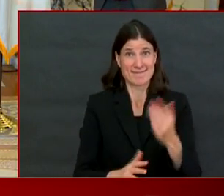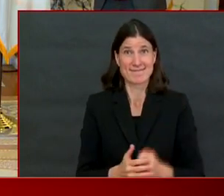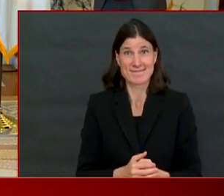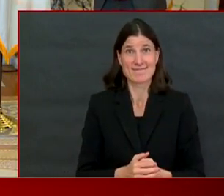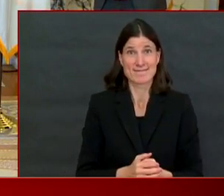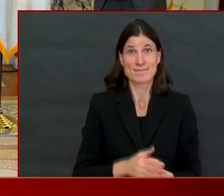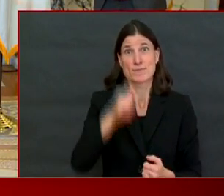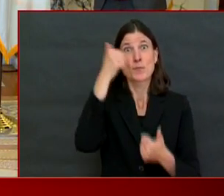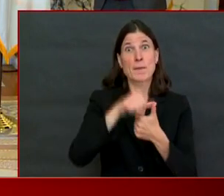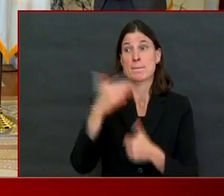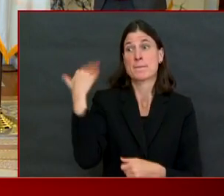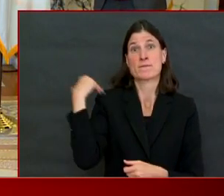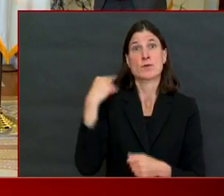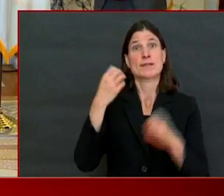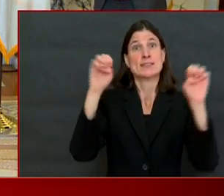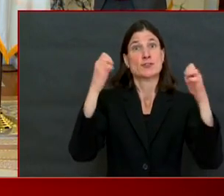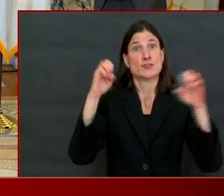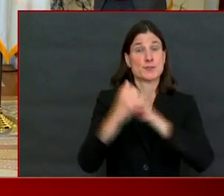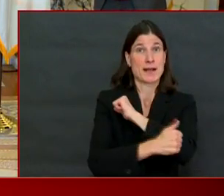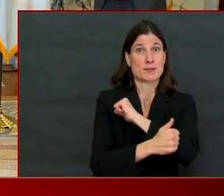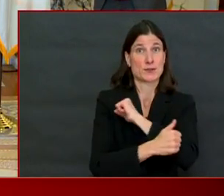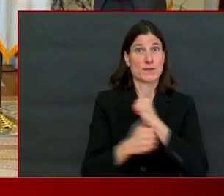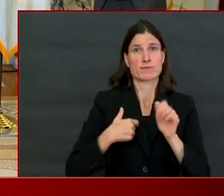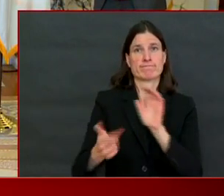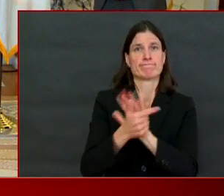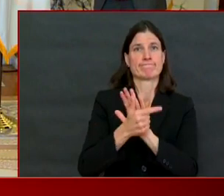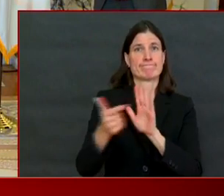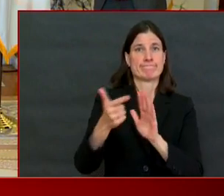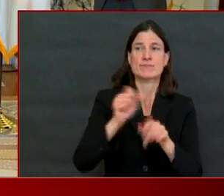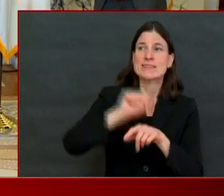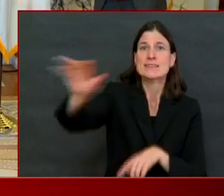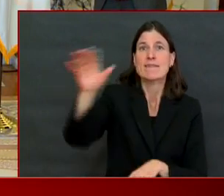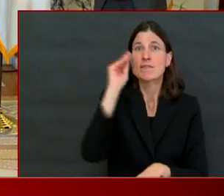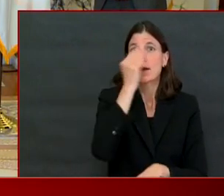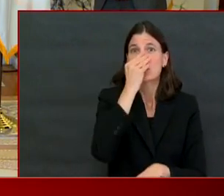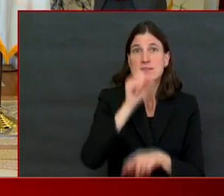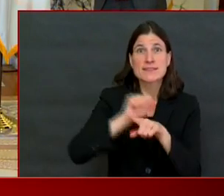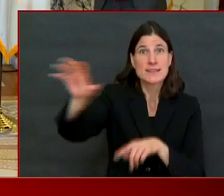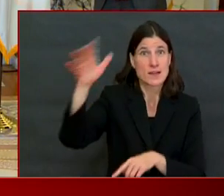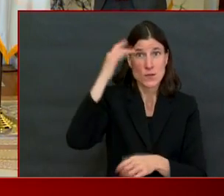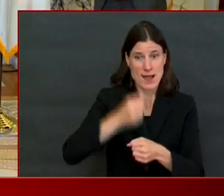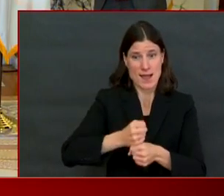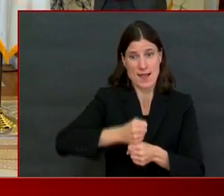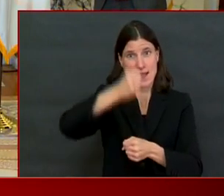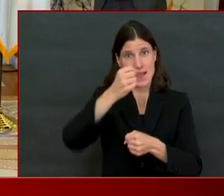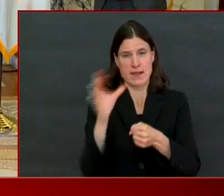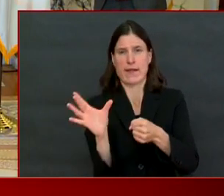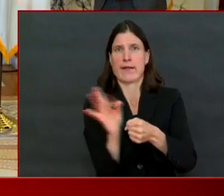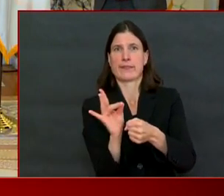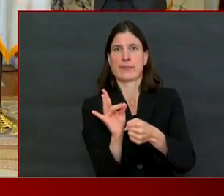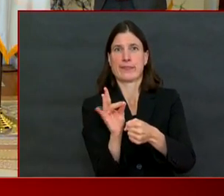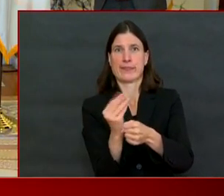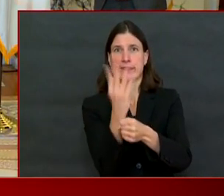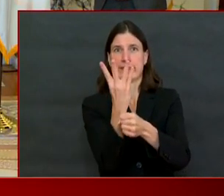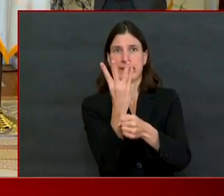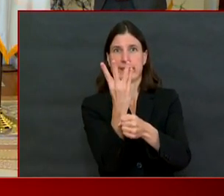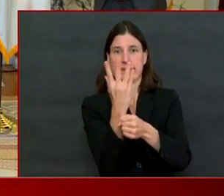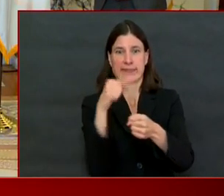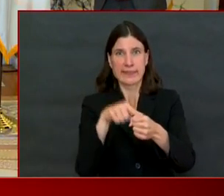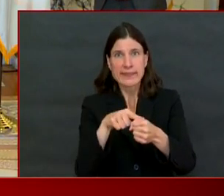and packages to their loved ones in nursing homes and assisted living facilities. As we move in the direction of very